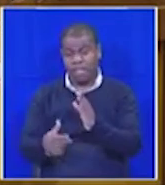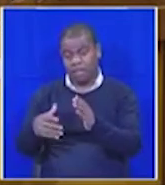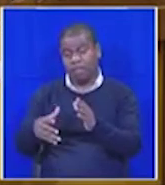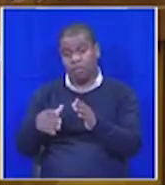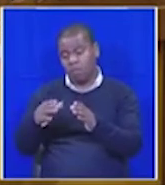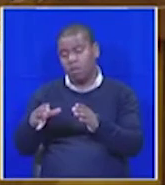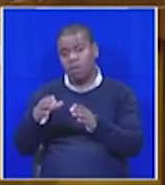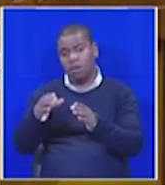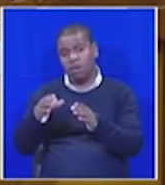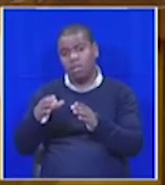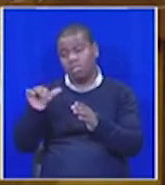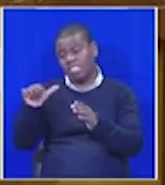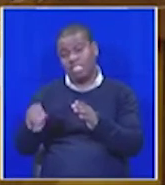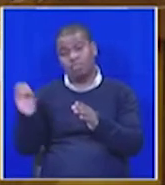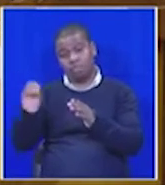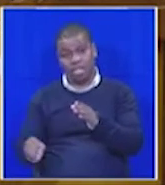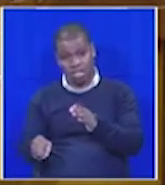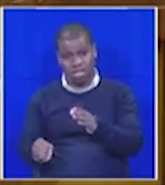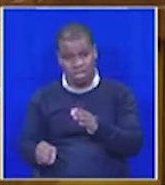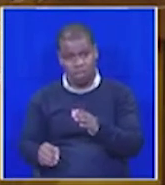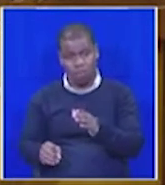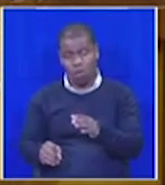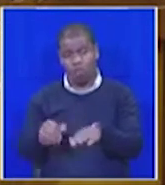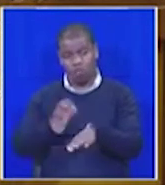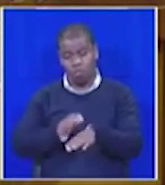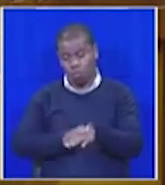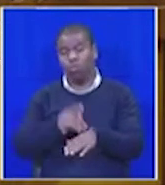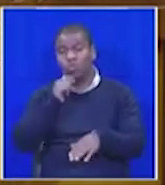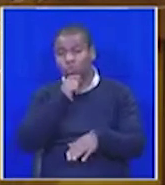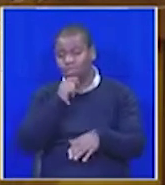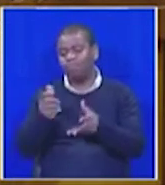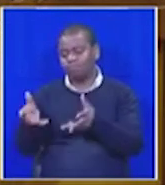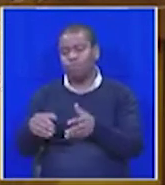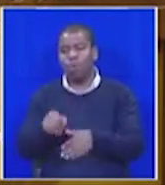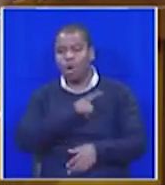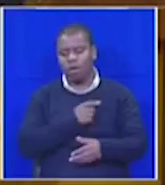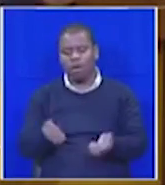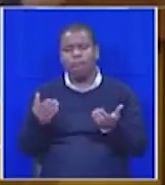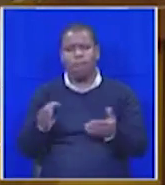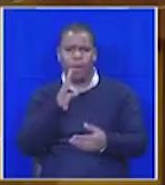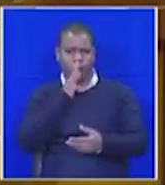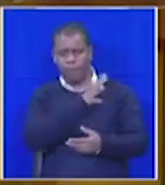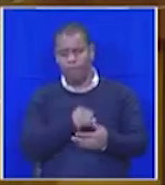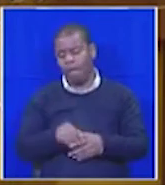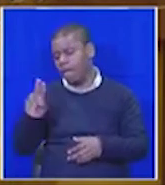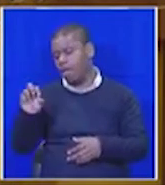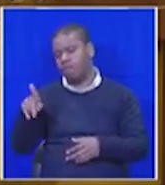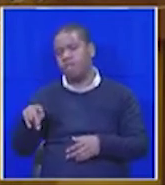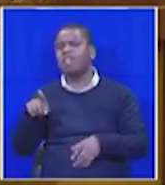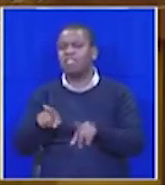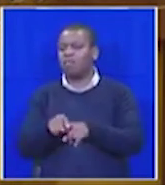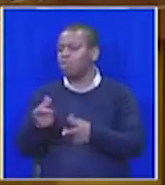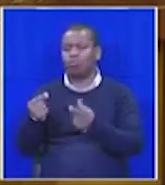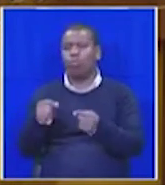in Pongolo have to use pit toilets because you don't provide toilets for them, and the NFP doesn't